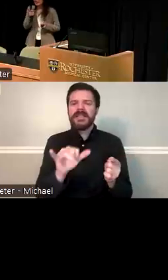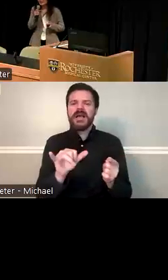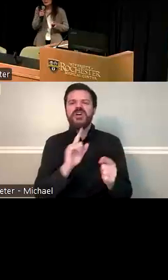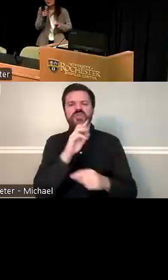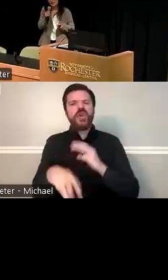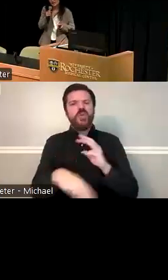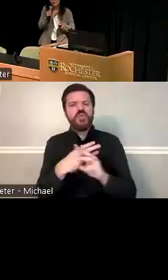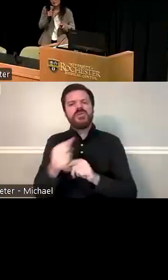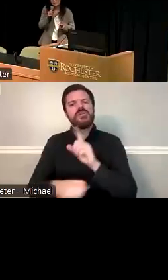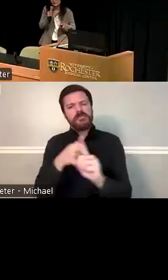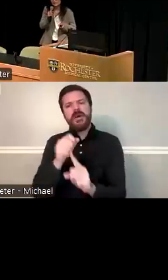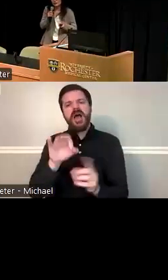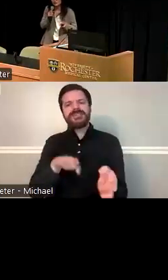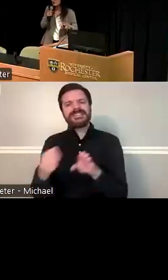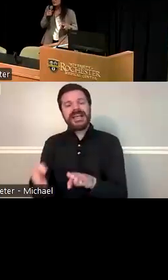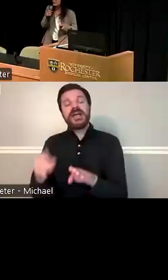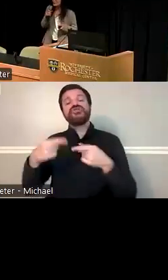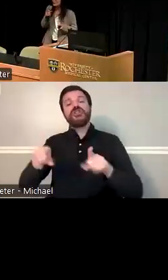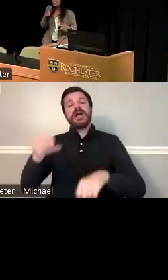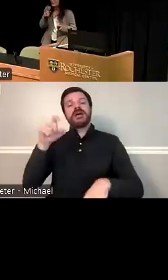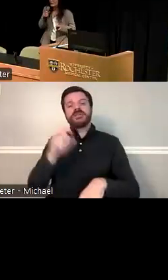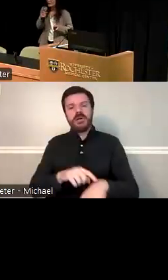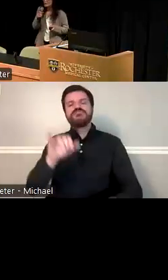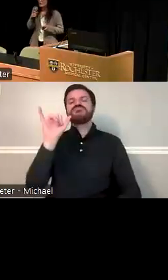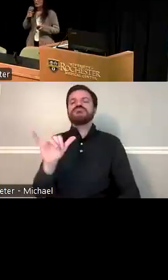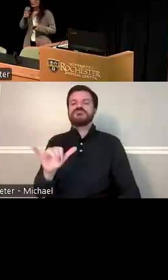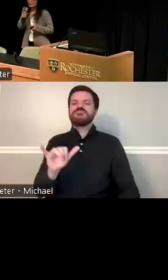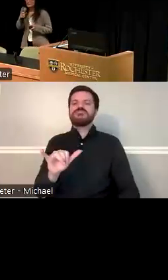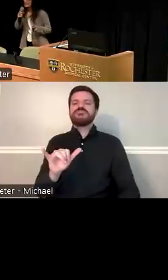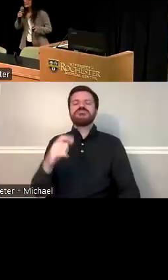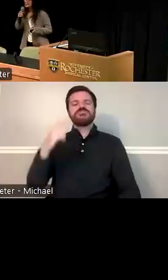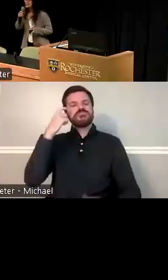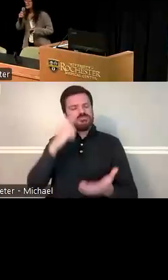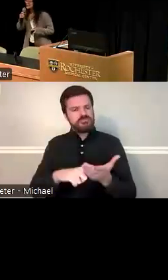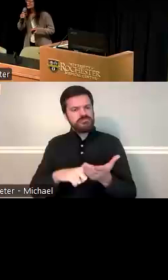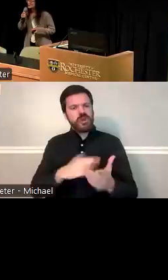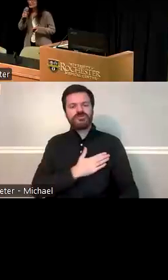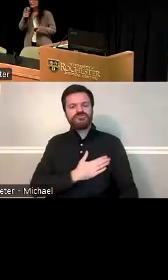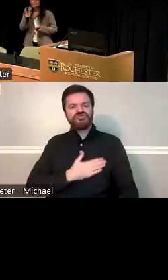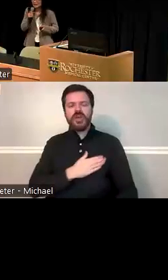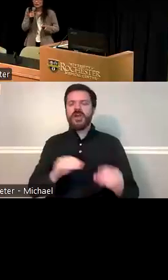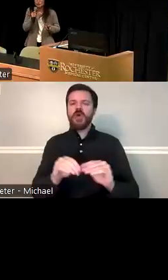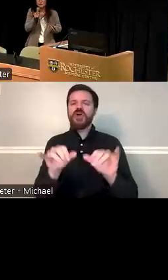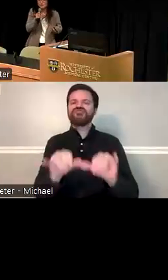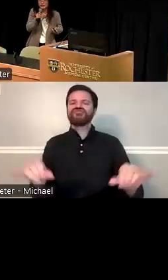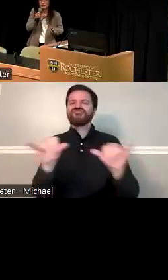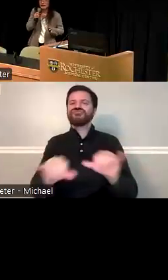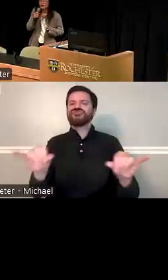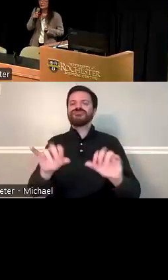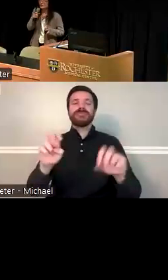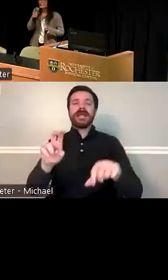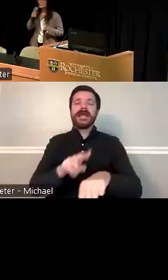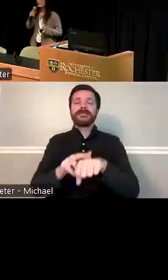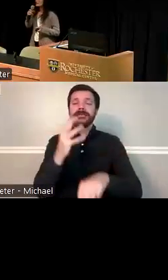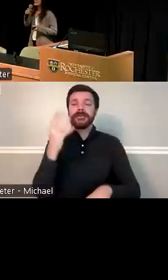in that time, maybe you can appreciate more of the mundane things around you, the natural beauty of